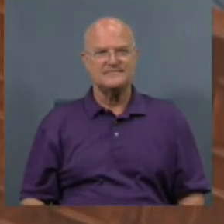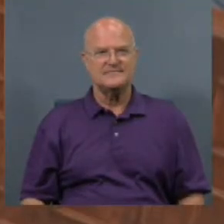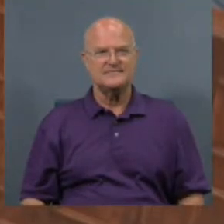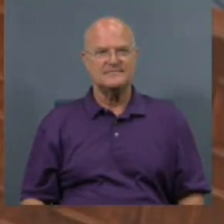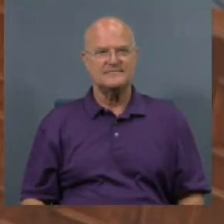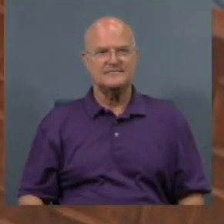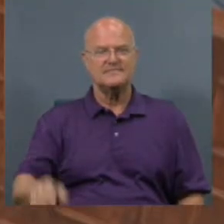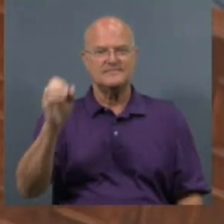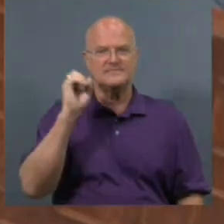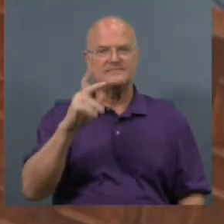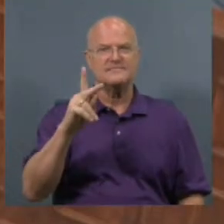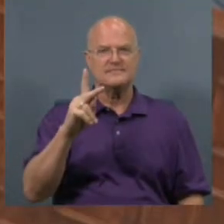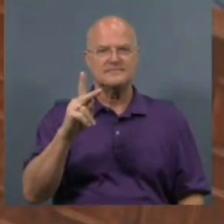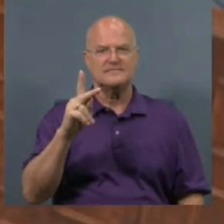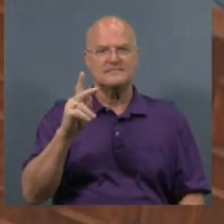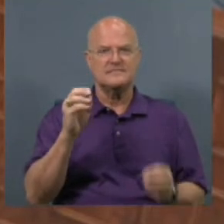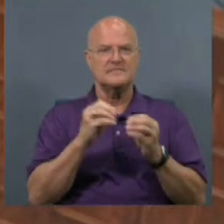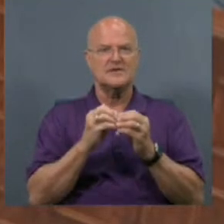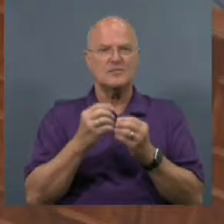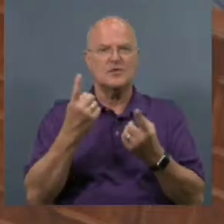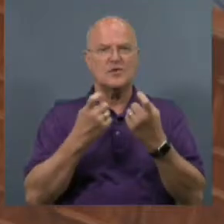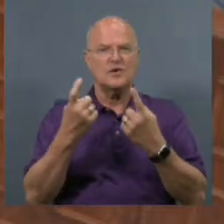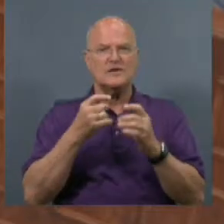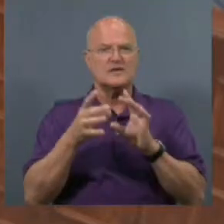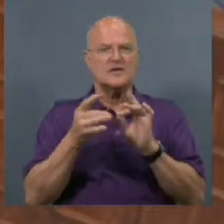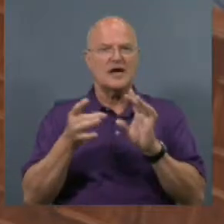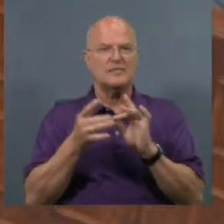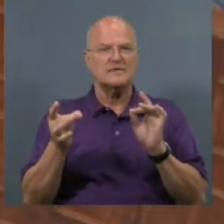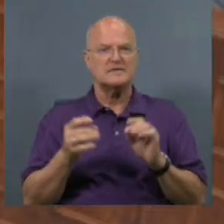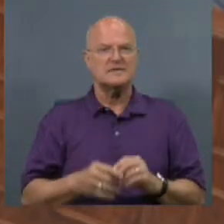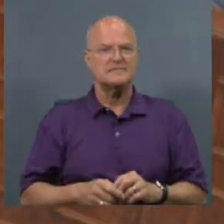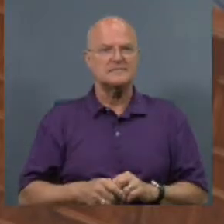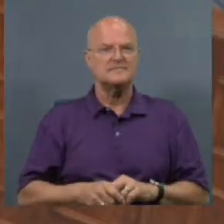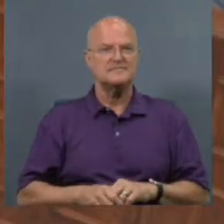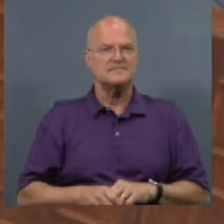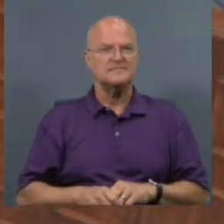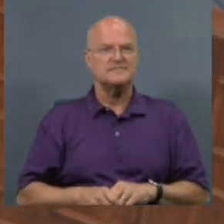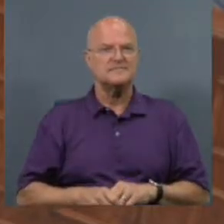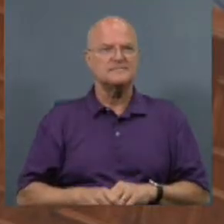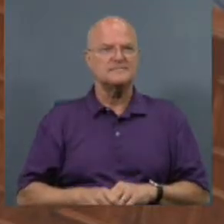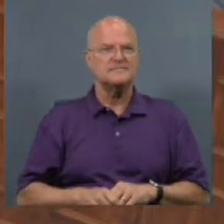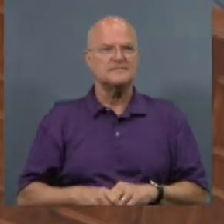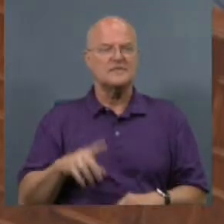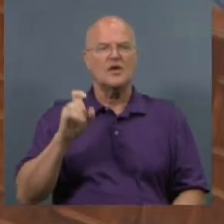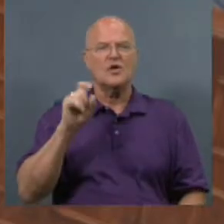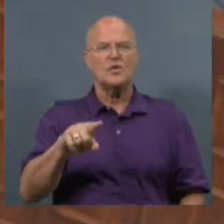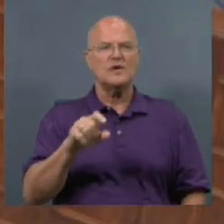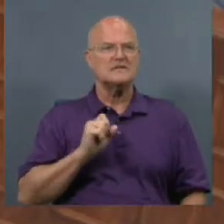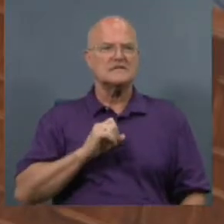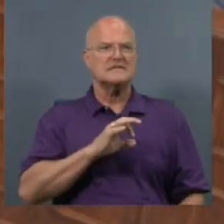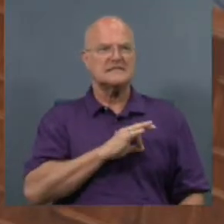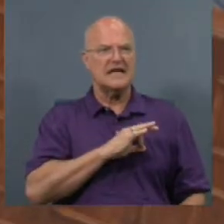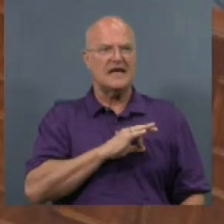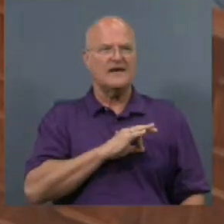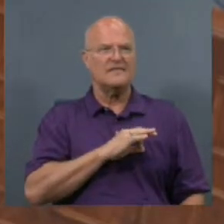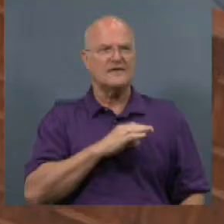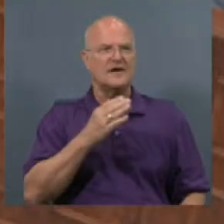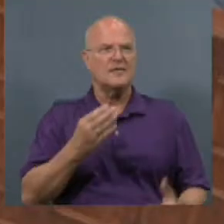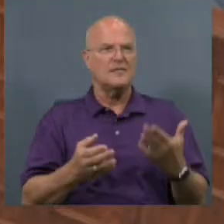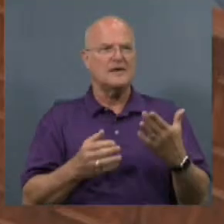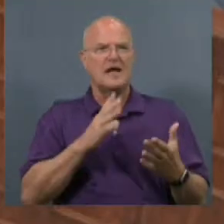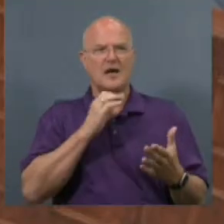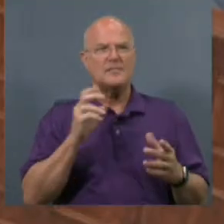All right, any more questions or comments? Mr. Chair, ahead. question to staff out of curiosity. It may not